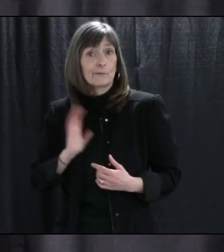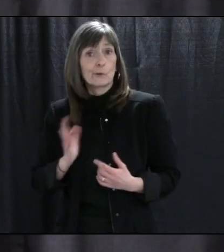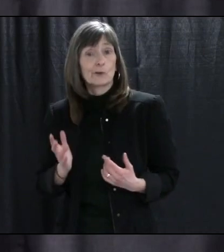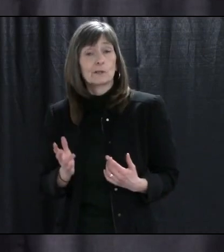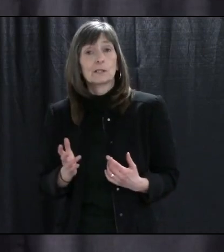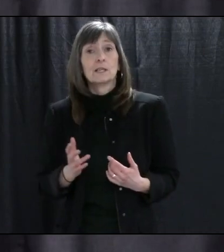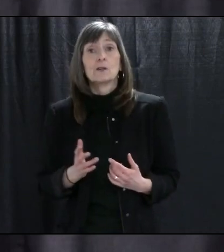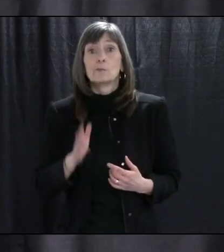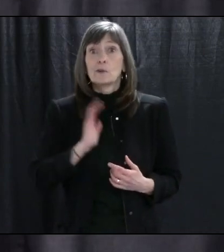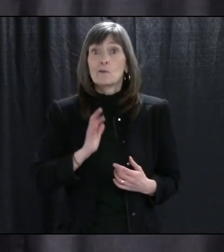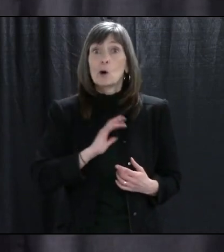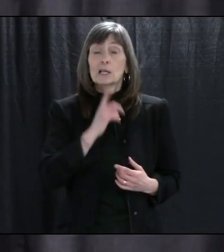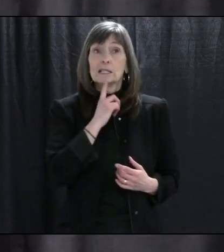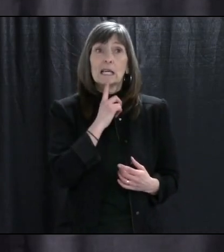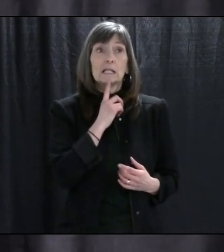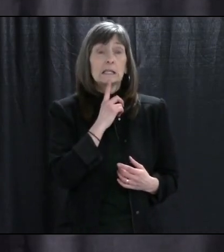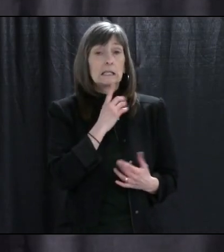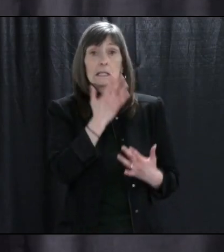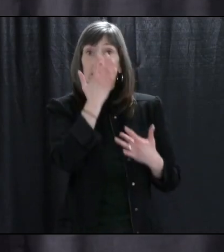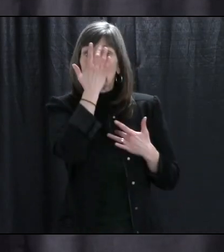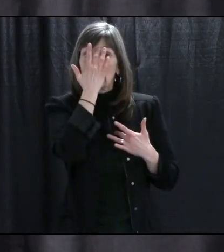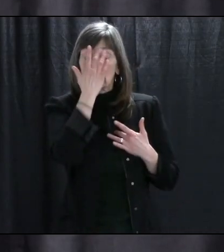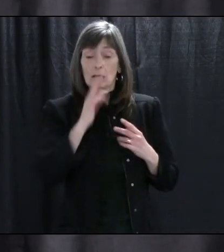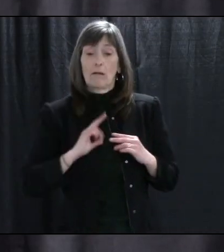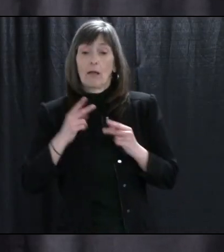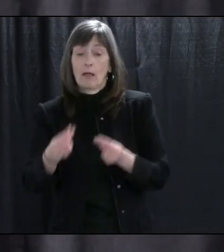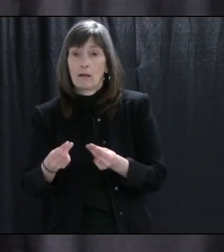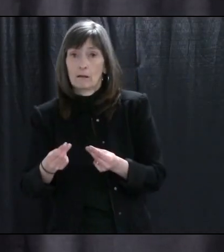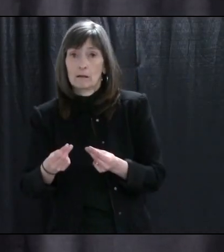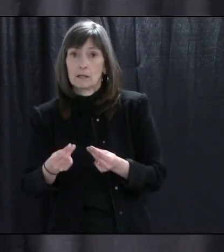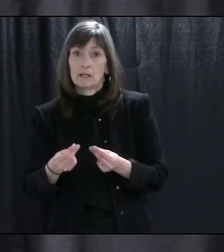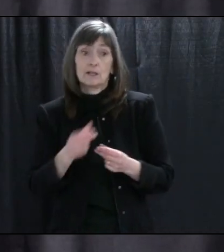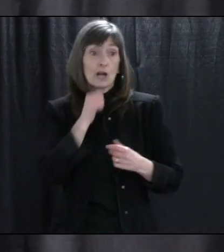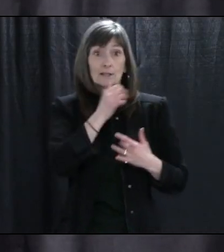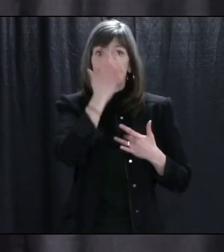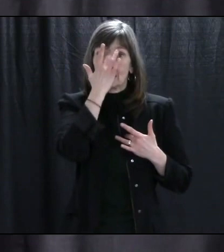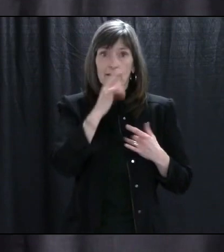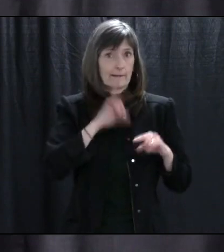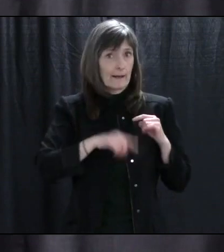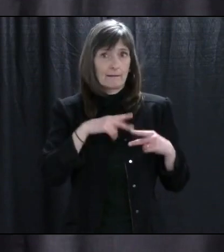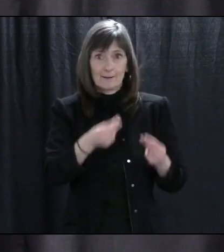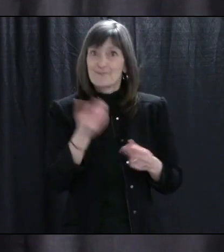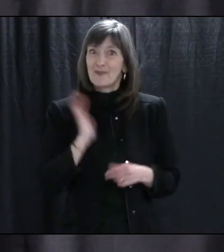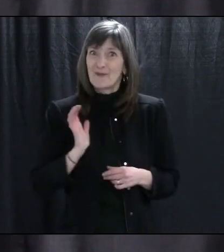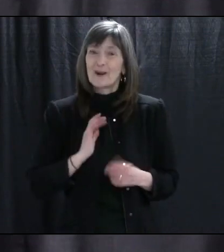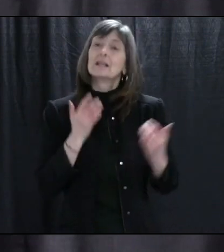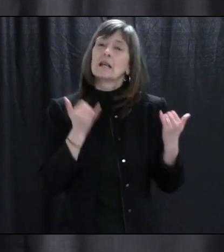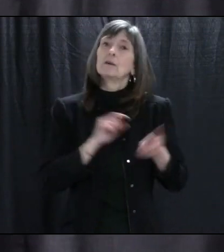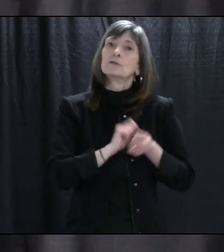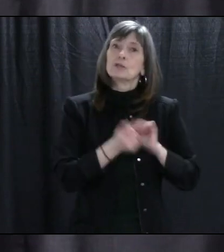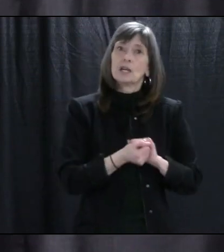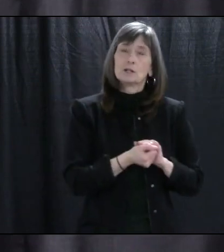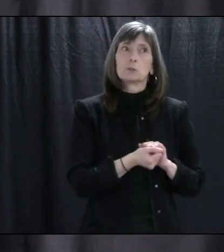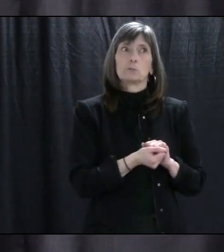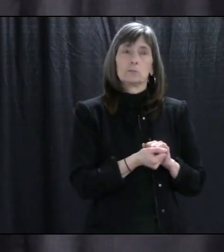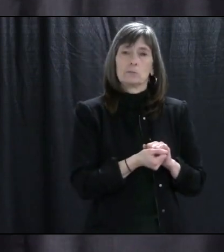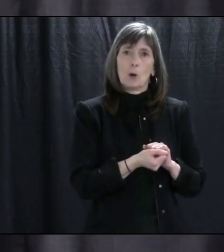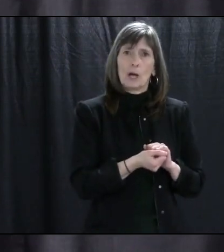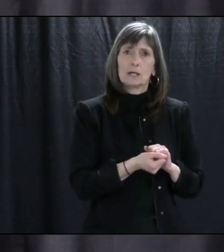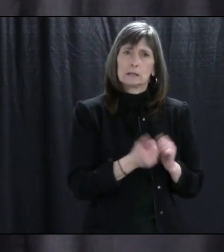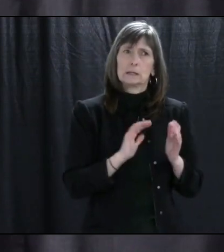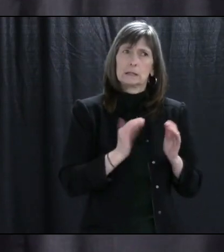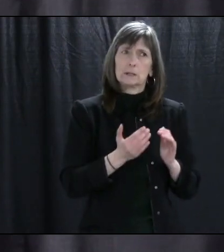asymptomatic transmission has come forward, I think this is in response to that. It